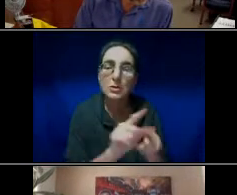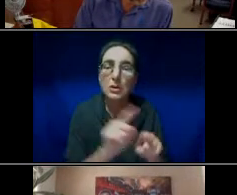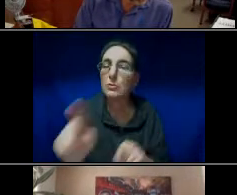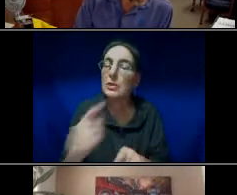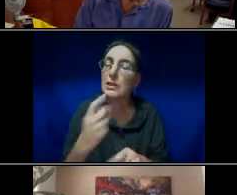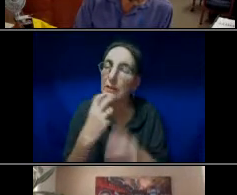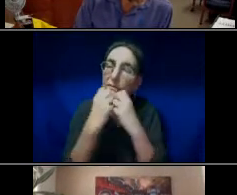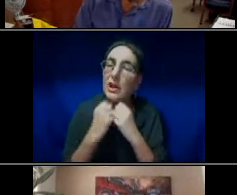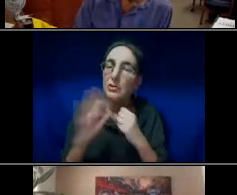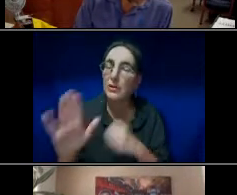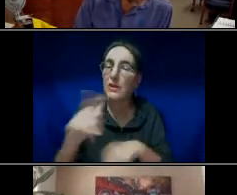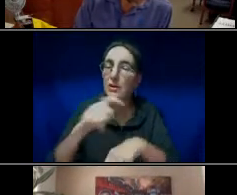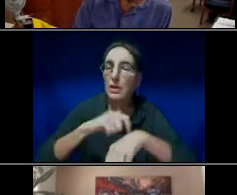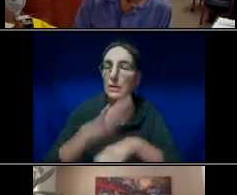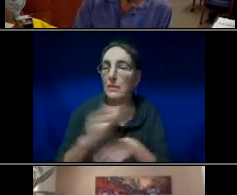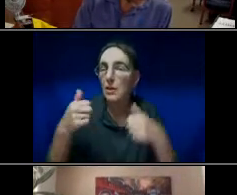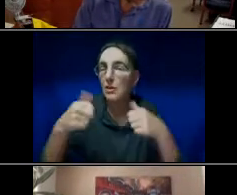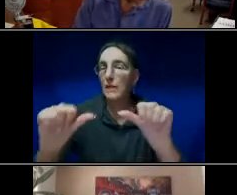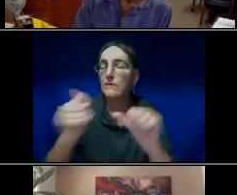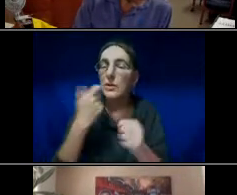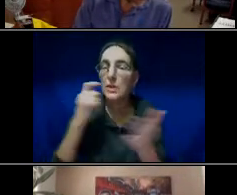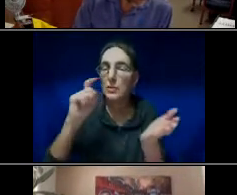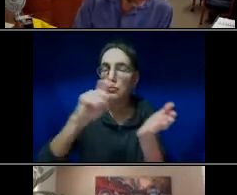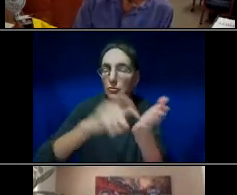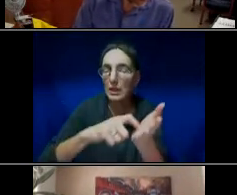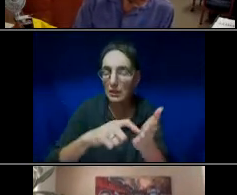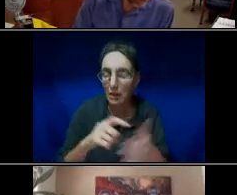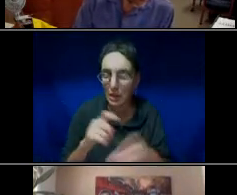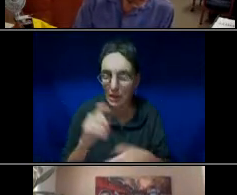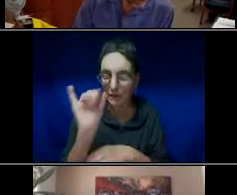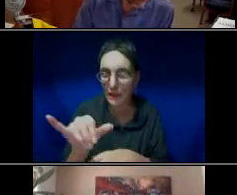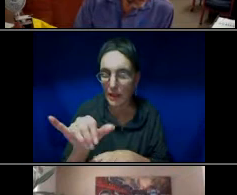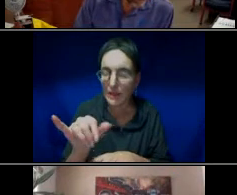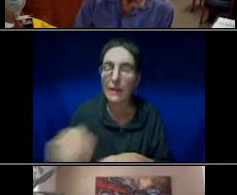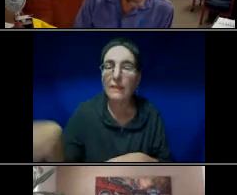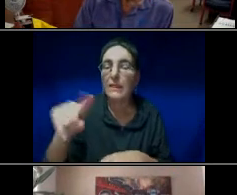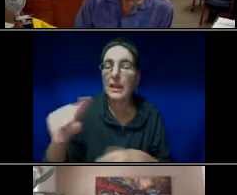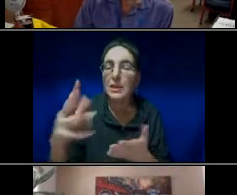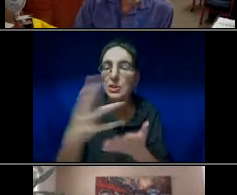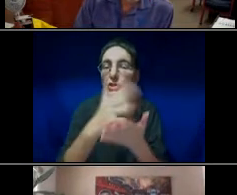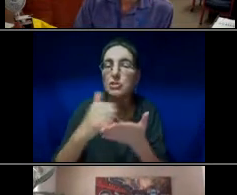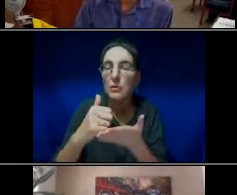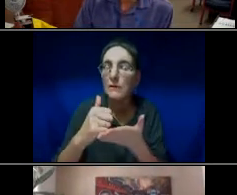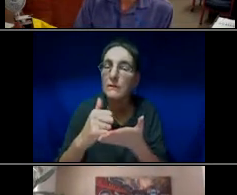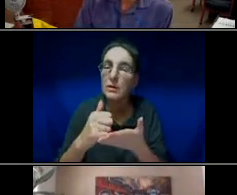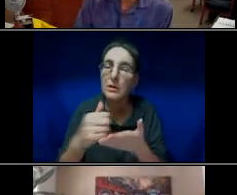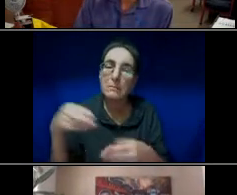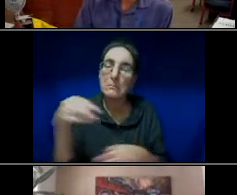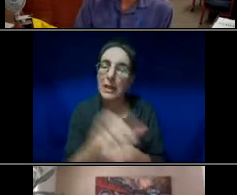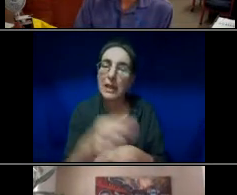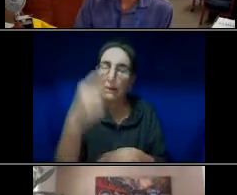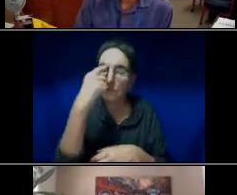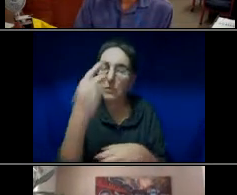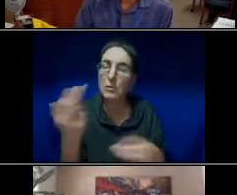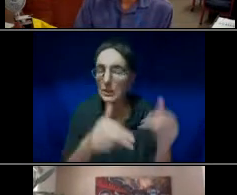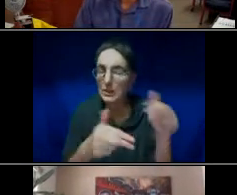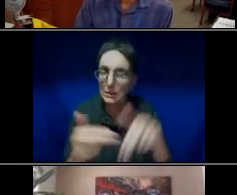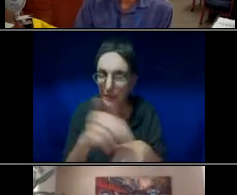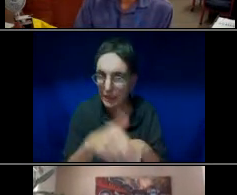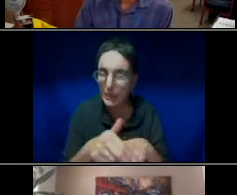effort, and recognize that they deserve compensation for participating, and